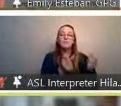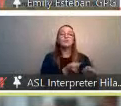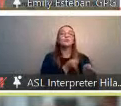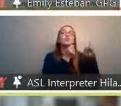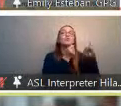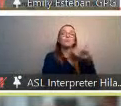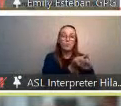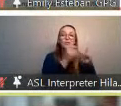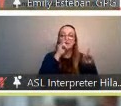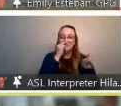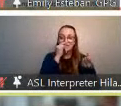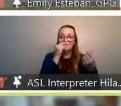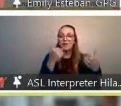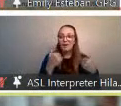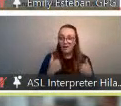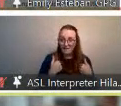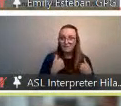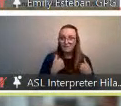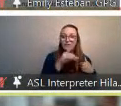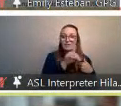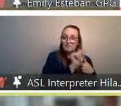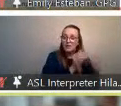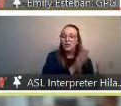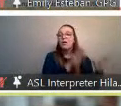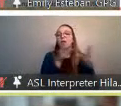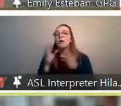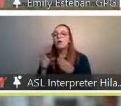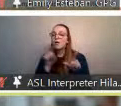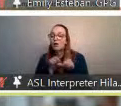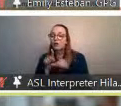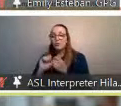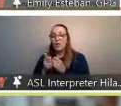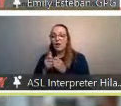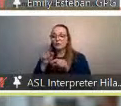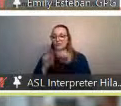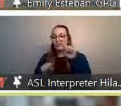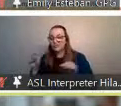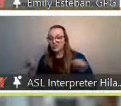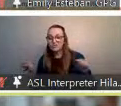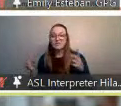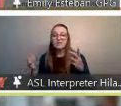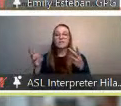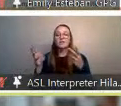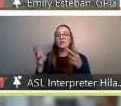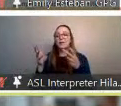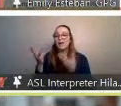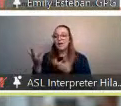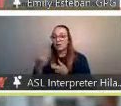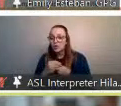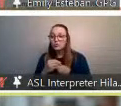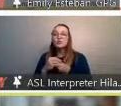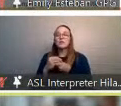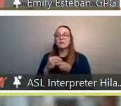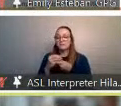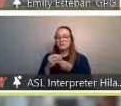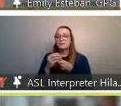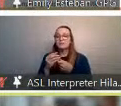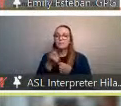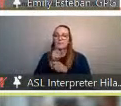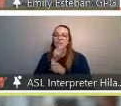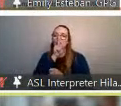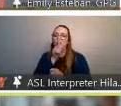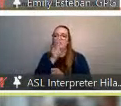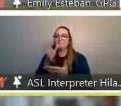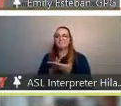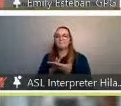as well as ways to support diversity, equity, and inclusion within the workforce itself. And there was also